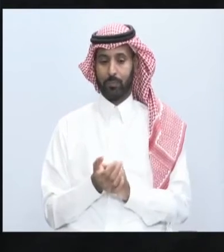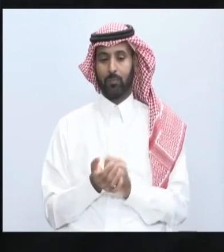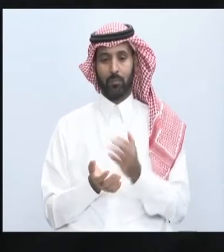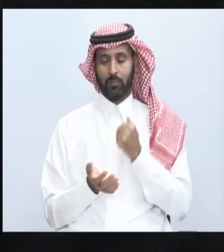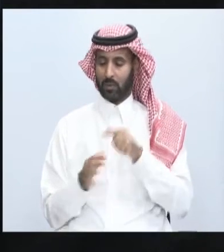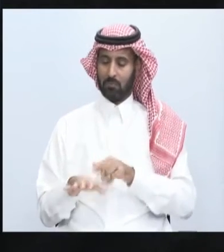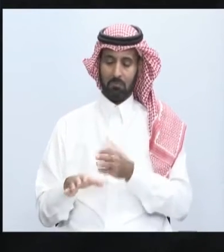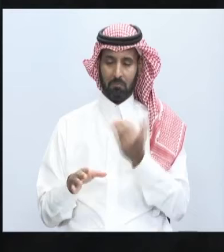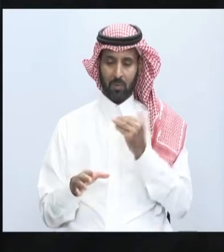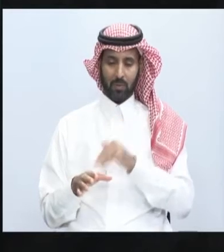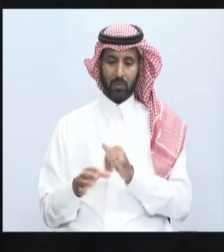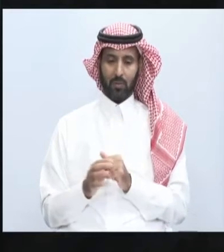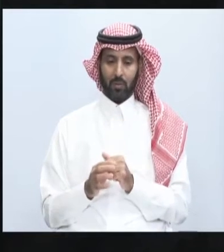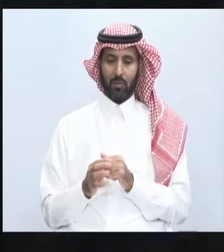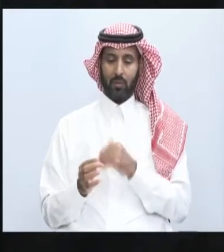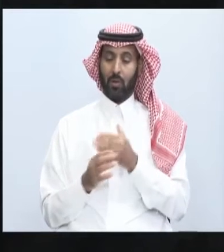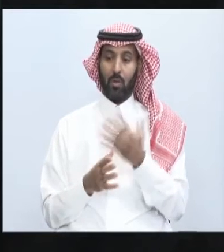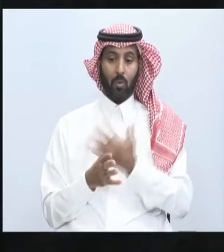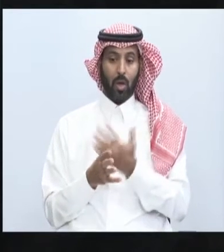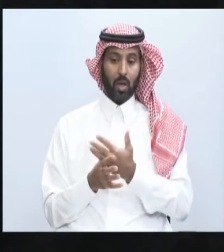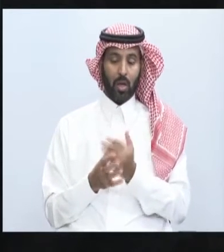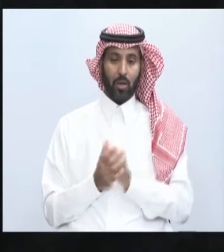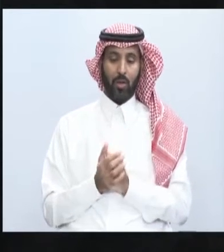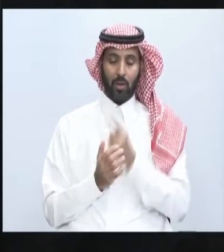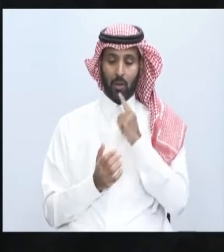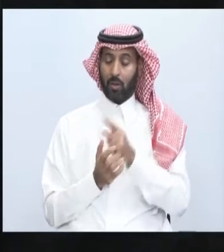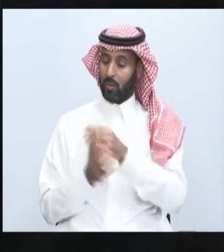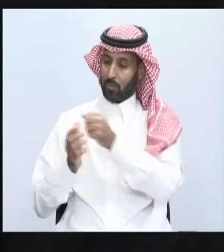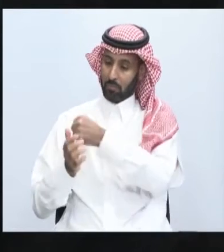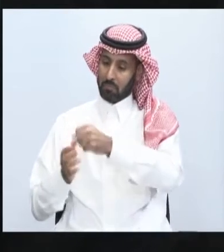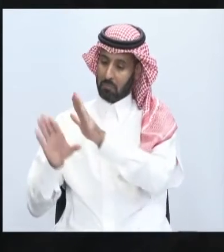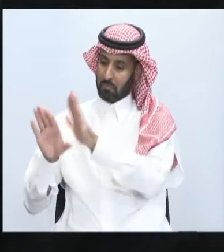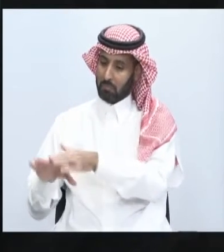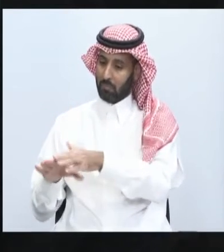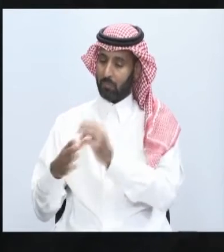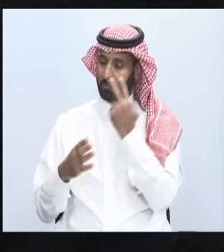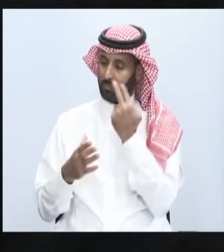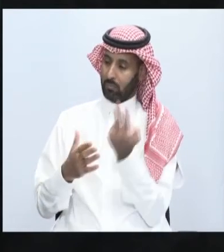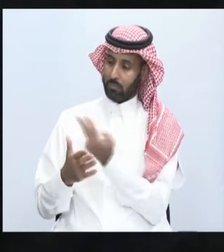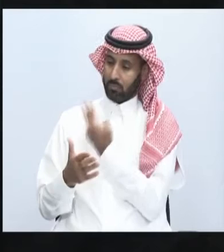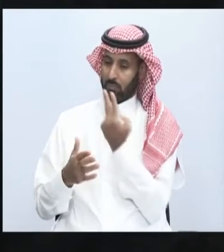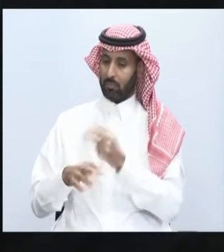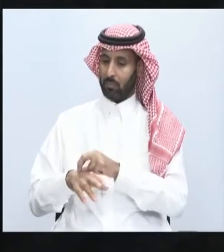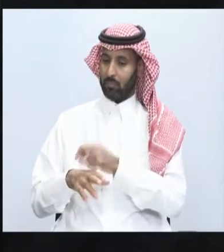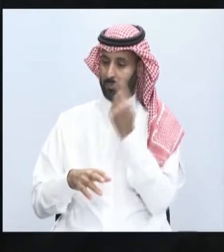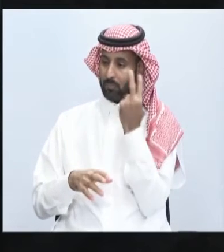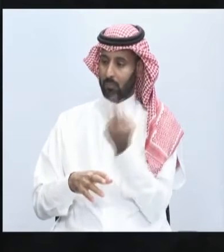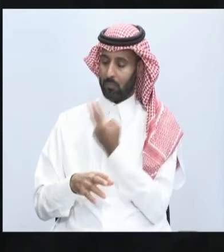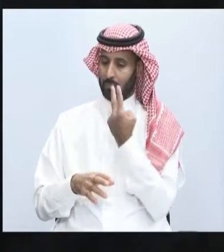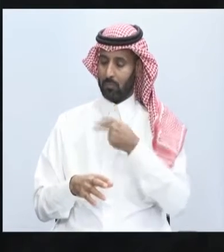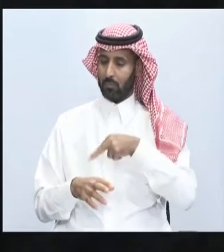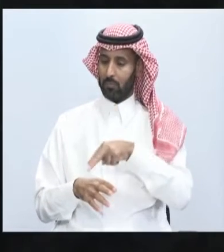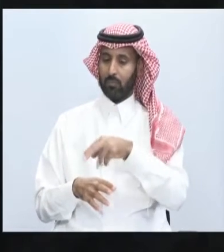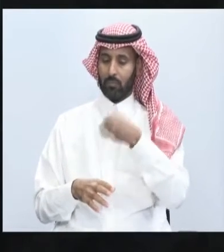not used any longer. This is why they are kept in a museum, just for people to go to